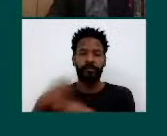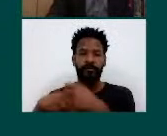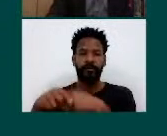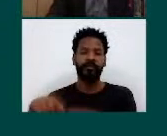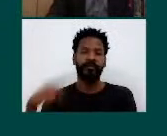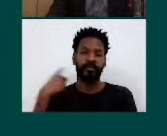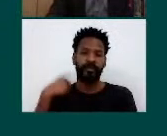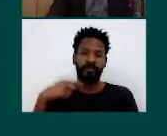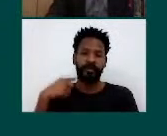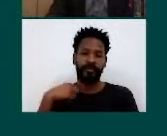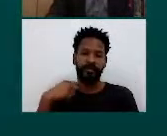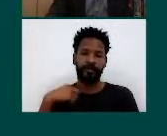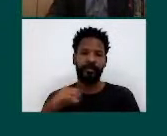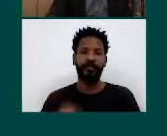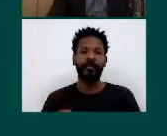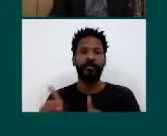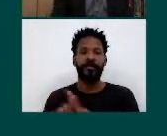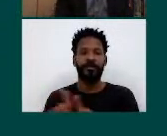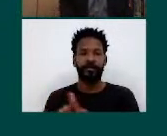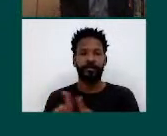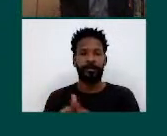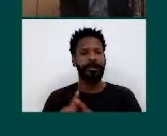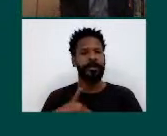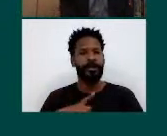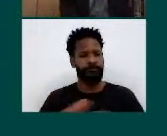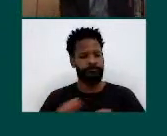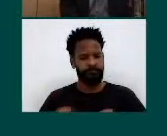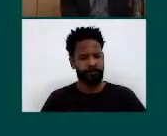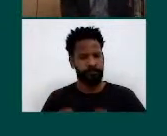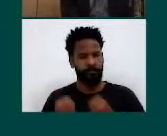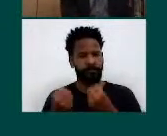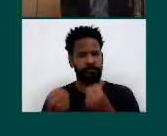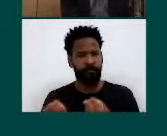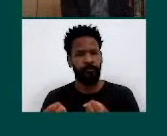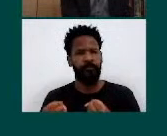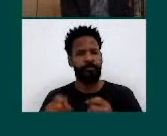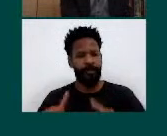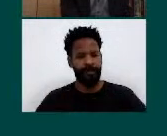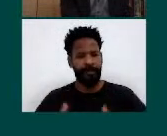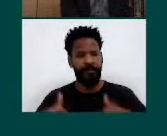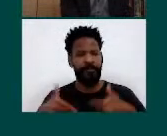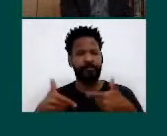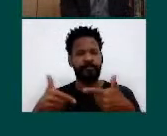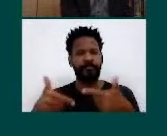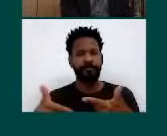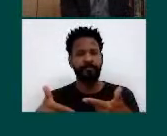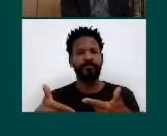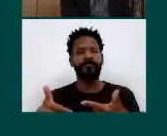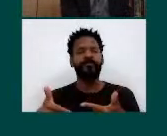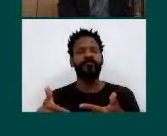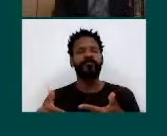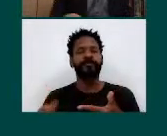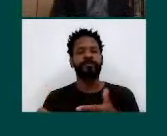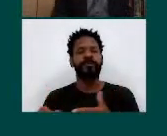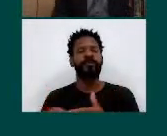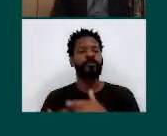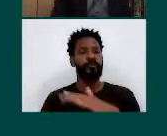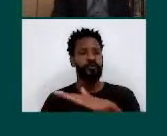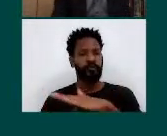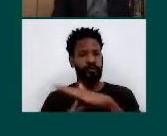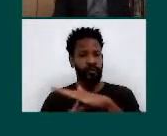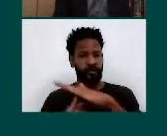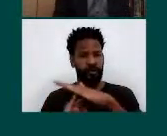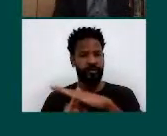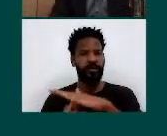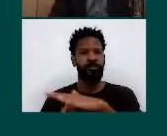Minas Gerais. And we'd like to intensely take part in this project